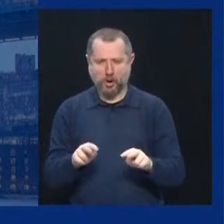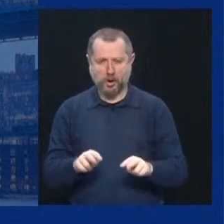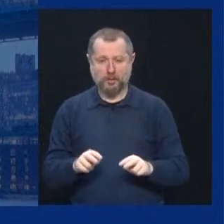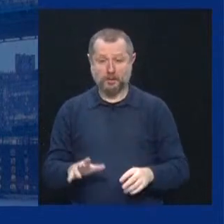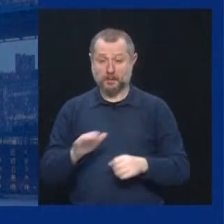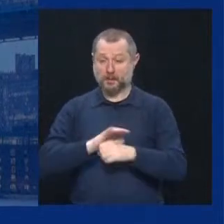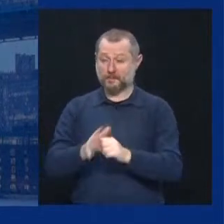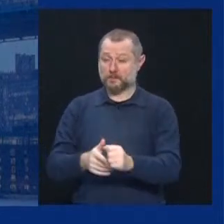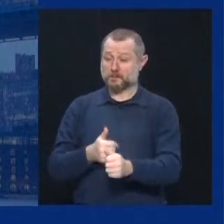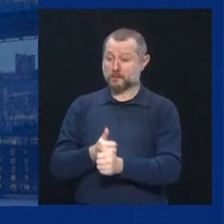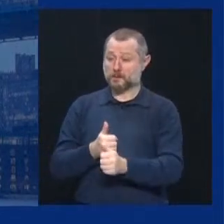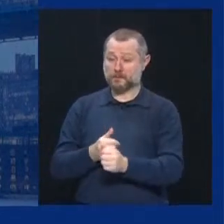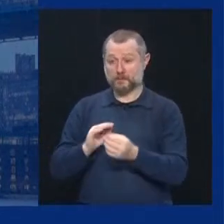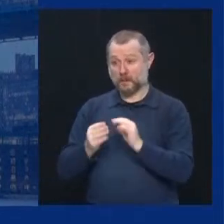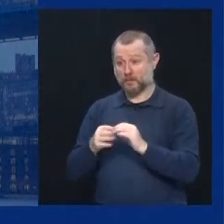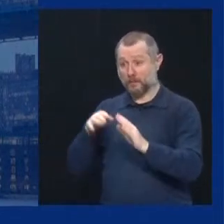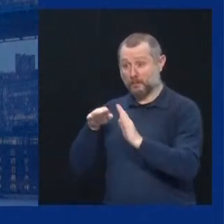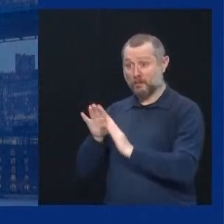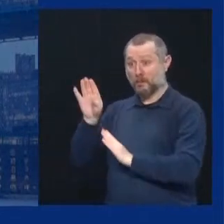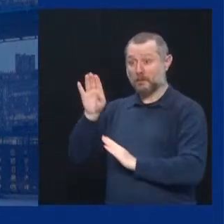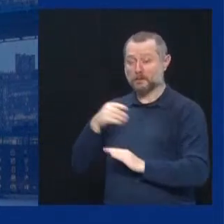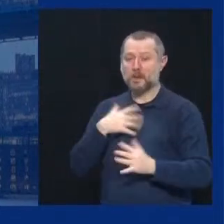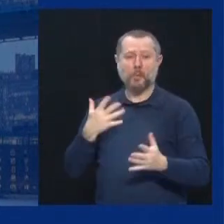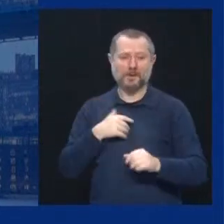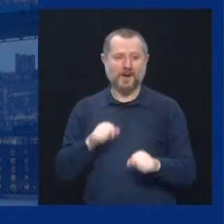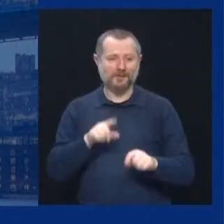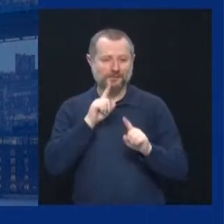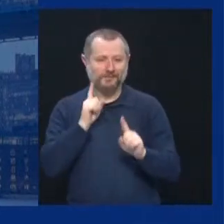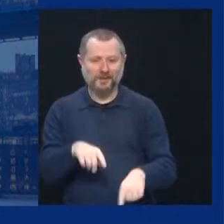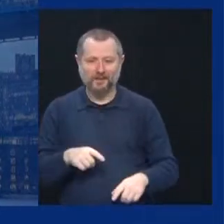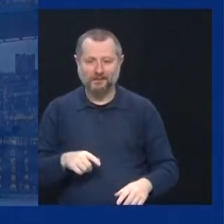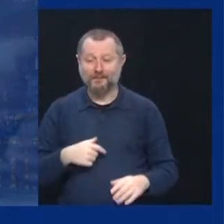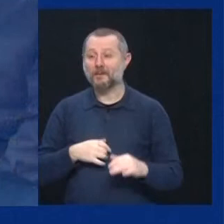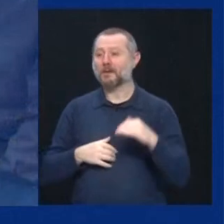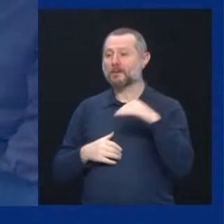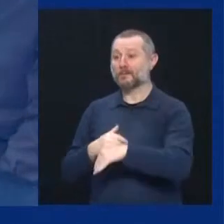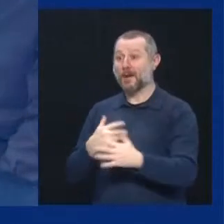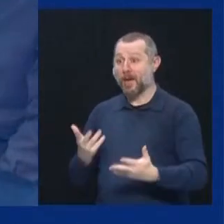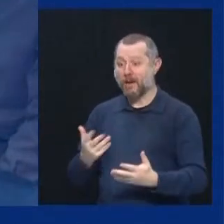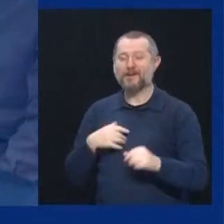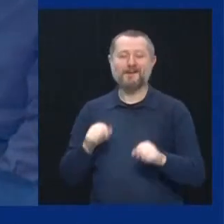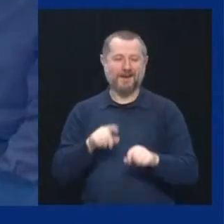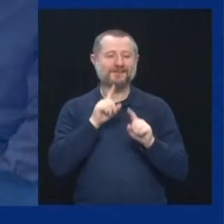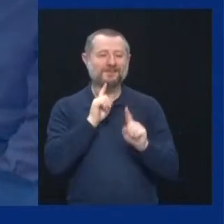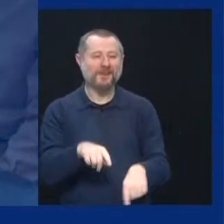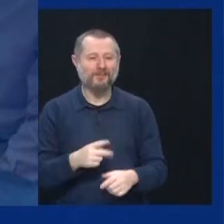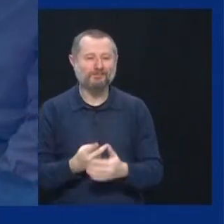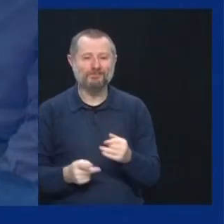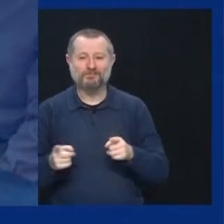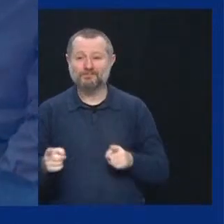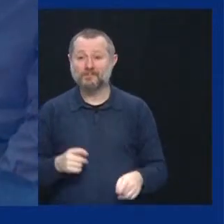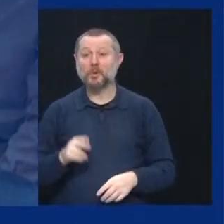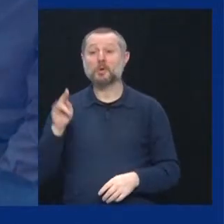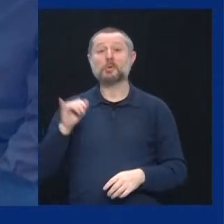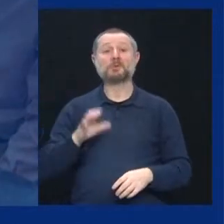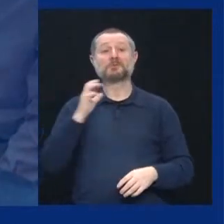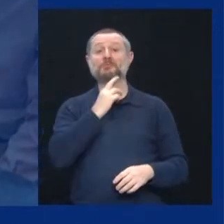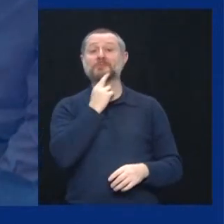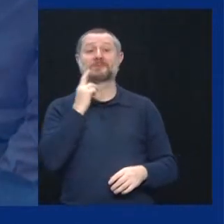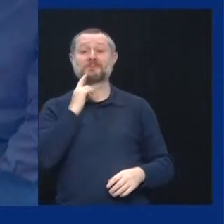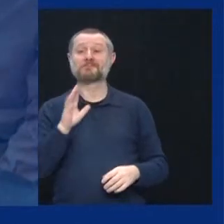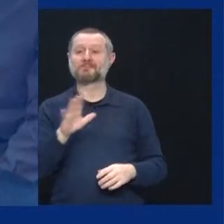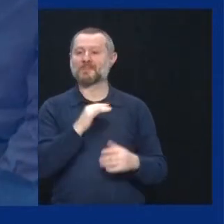moves left, we move left. Virus moves right, we move right. Reopening New York City restaurants are